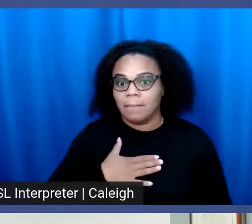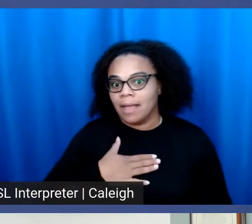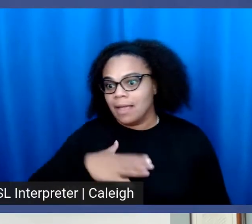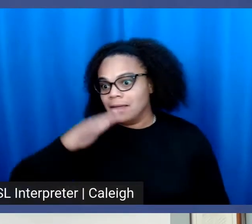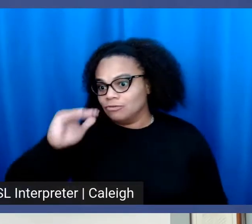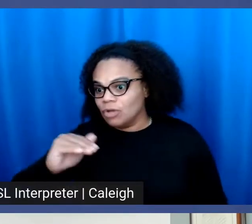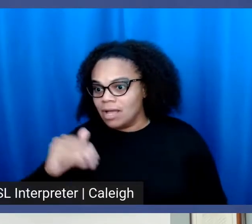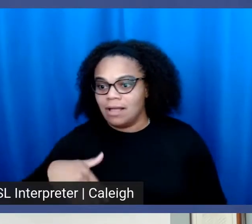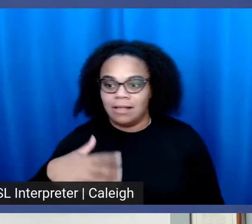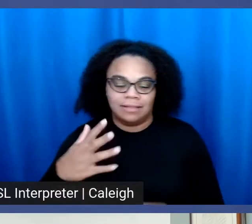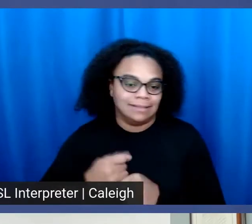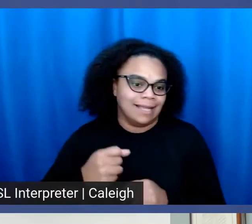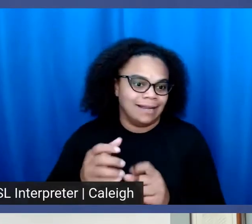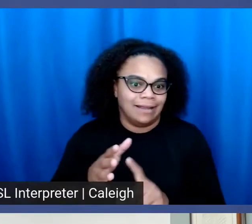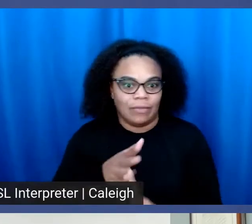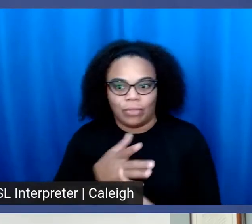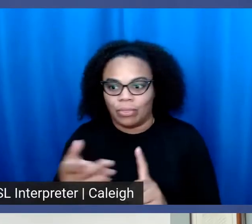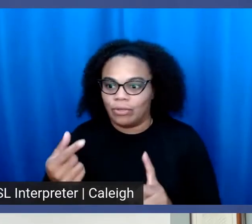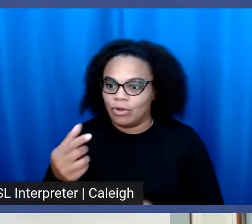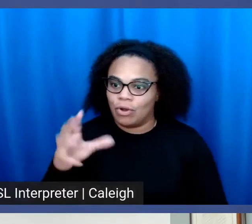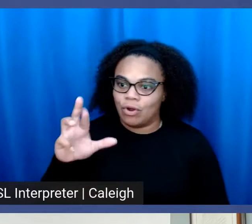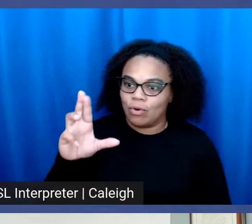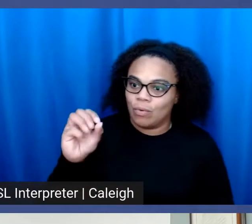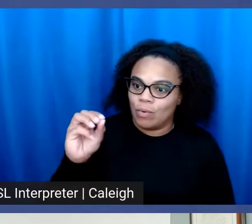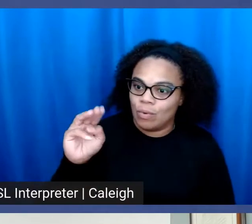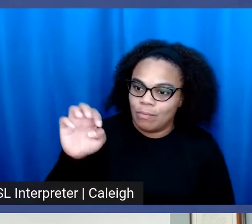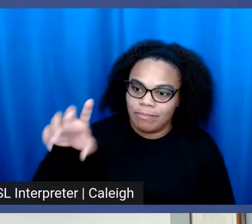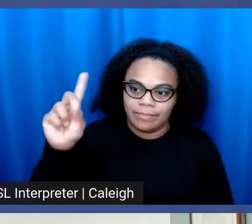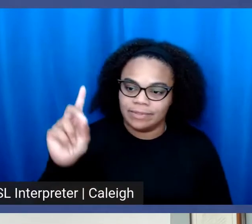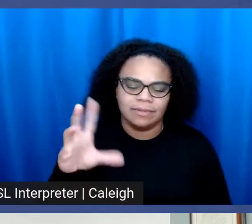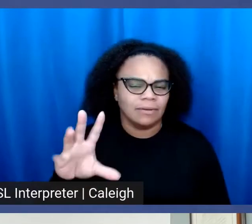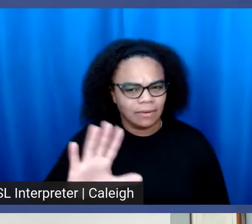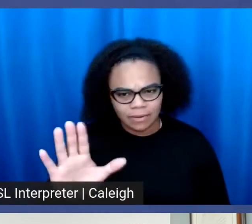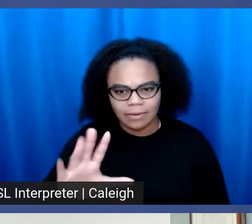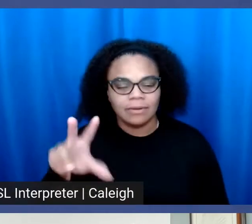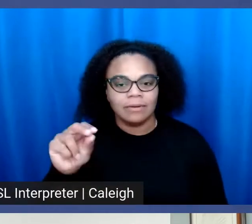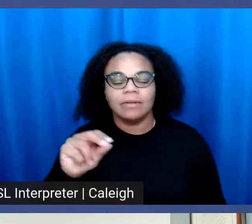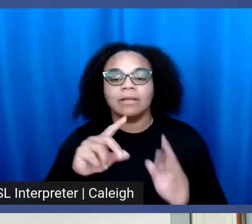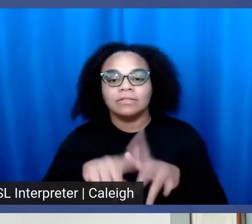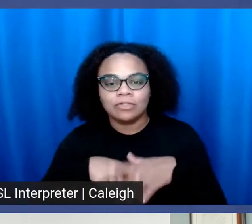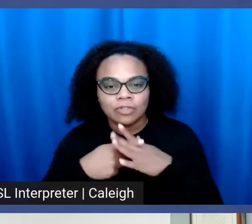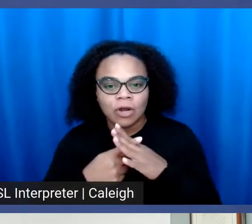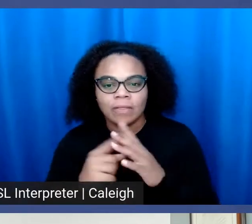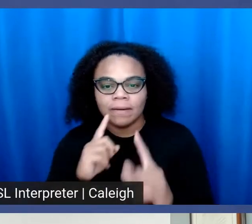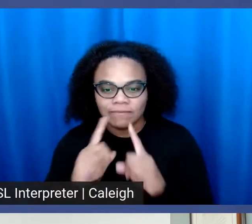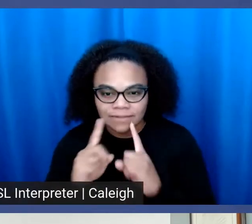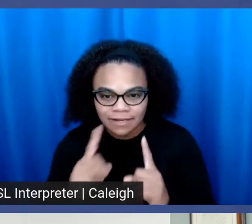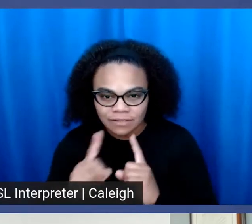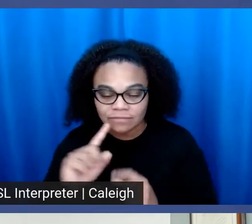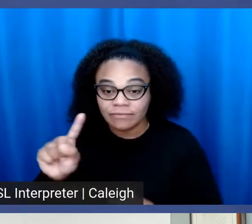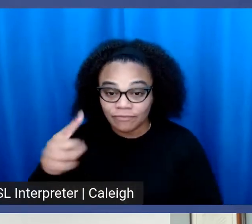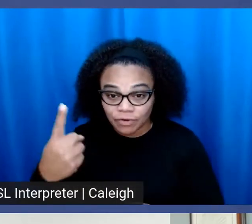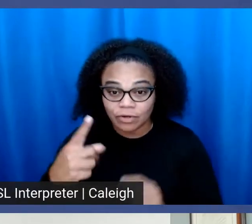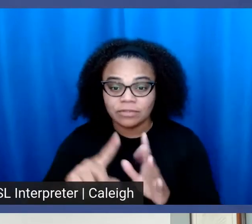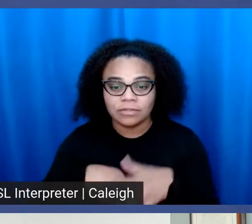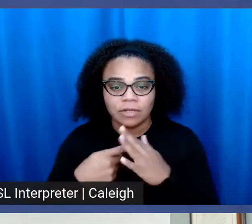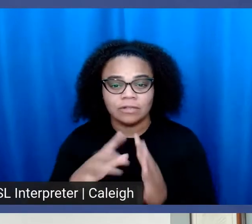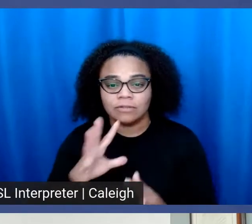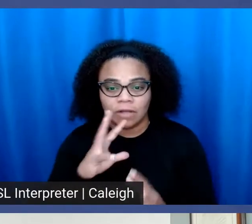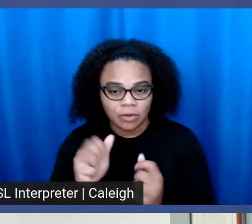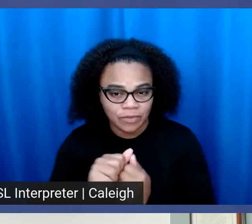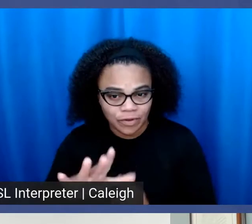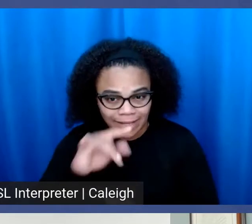something, something like that. What you would do is start a conversation. You talk to your kid, first of all, you talk to your librarian,